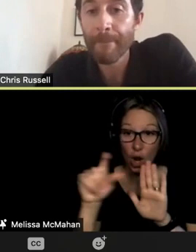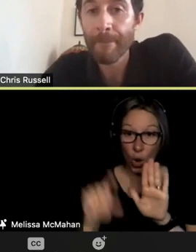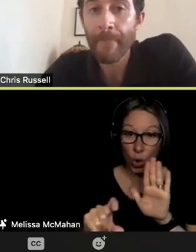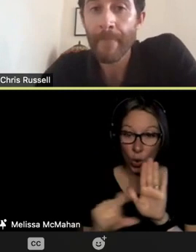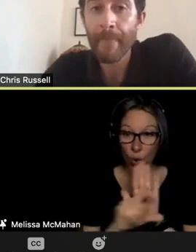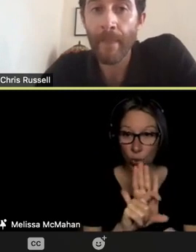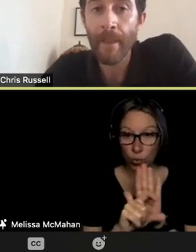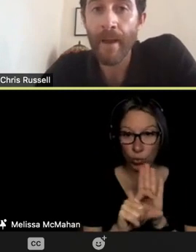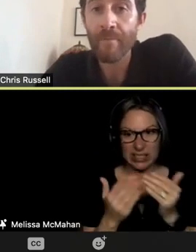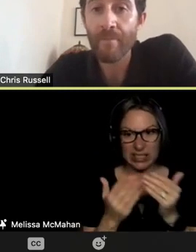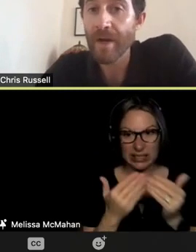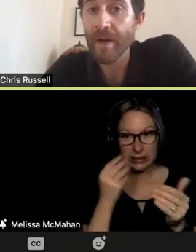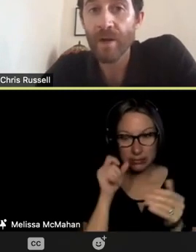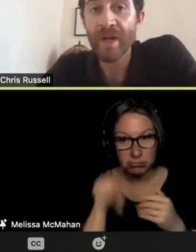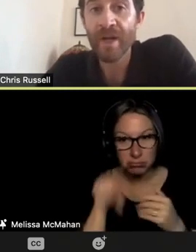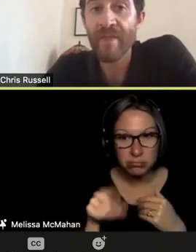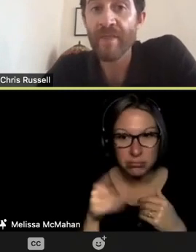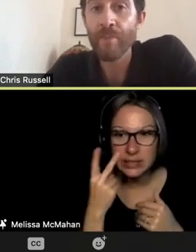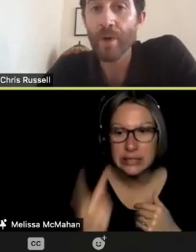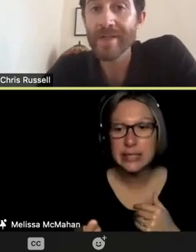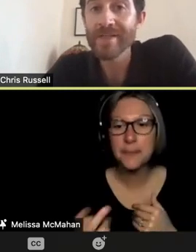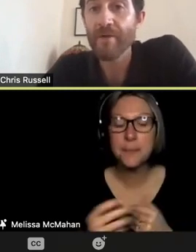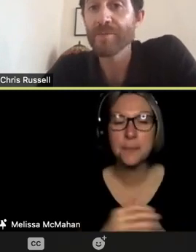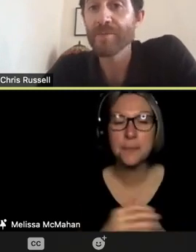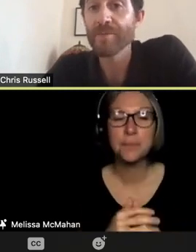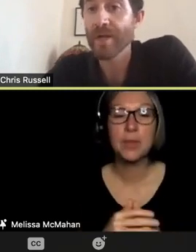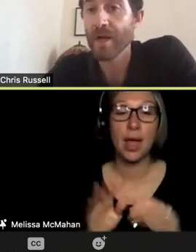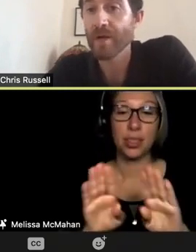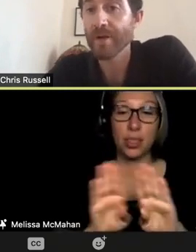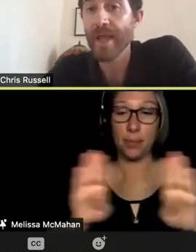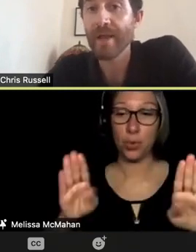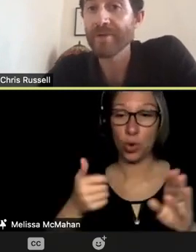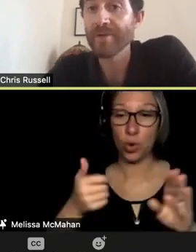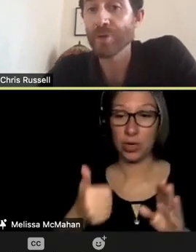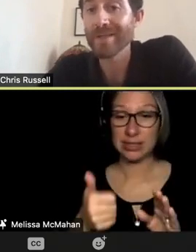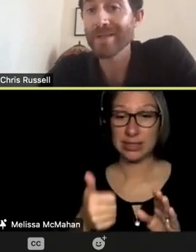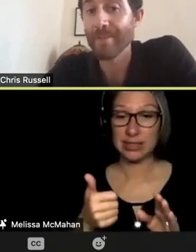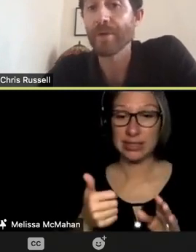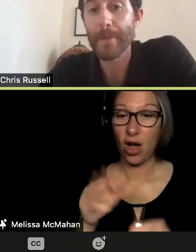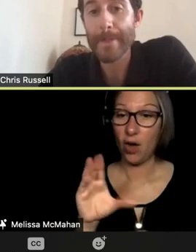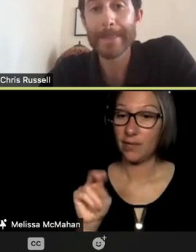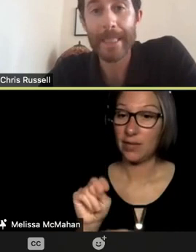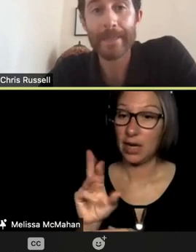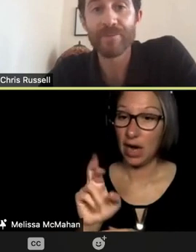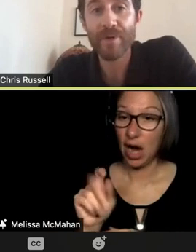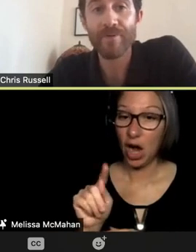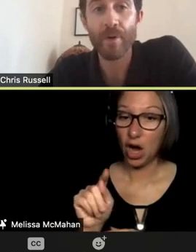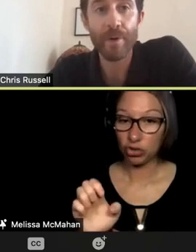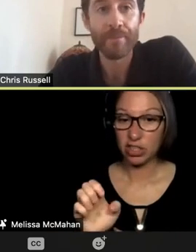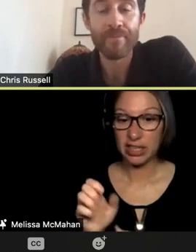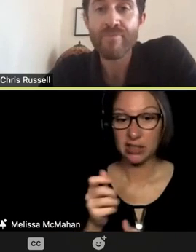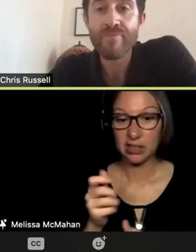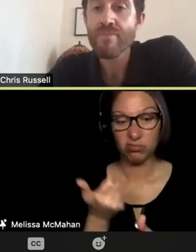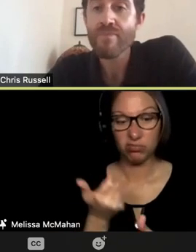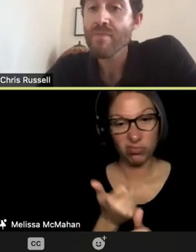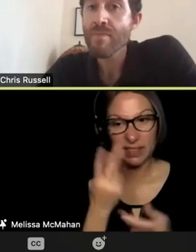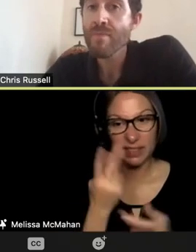out. Very concrete, and then the board itself is pretty concrete and visually simple. Okay,